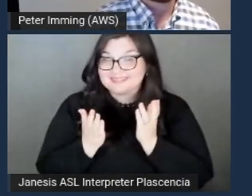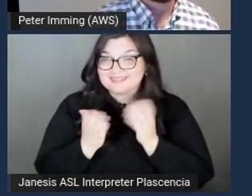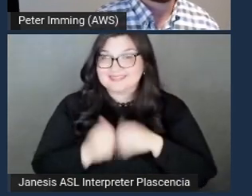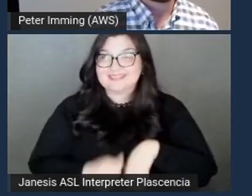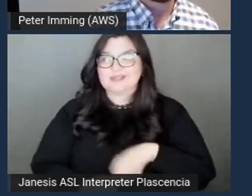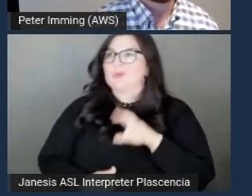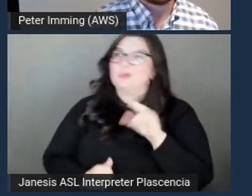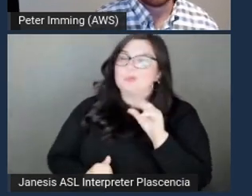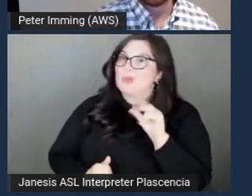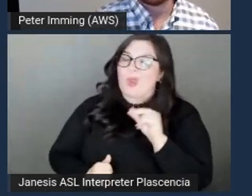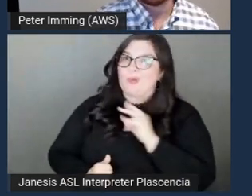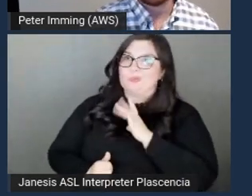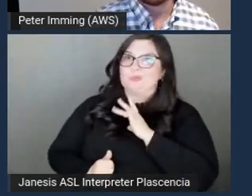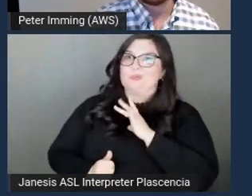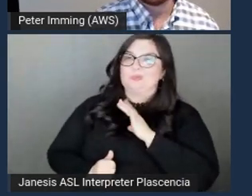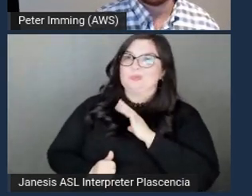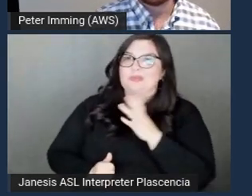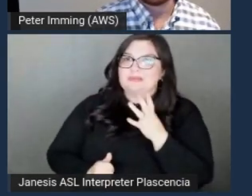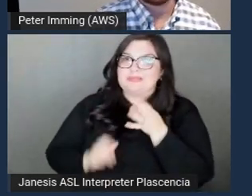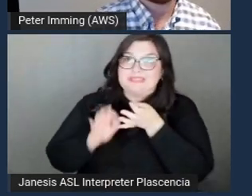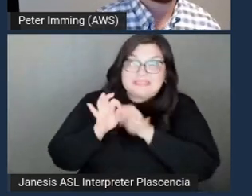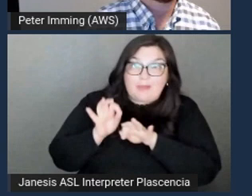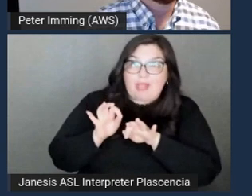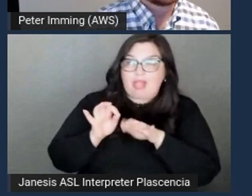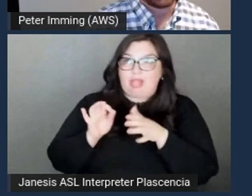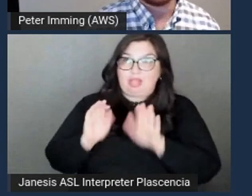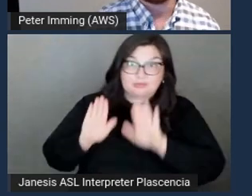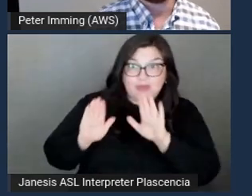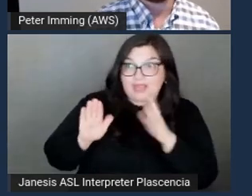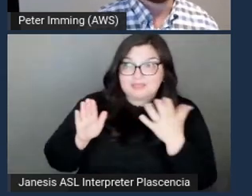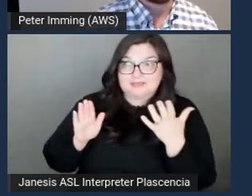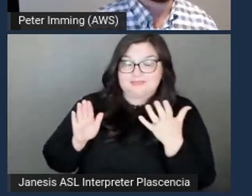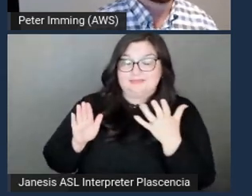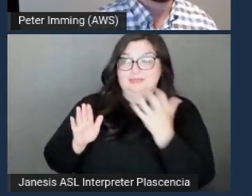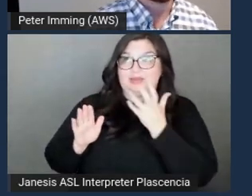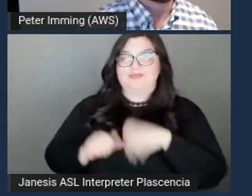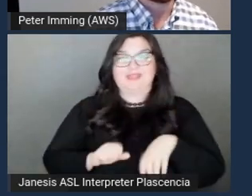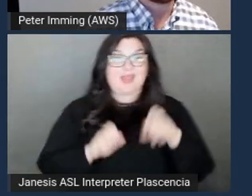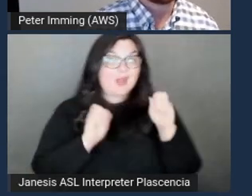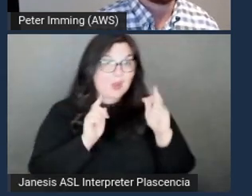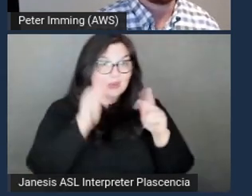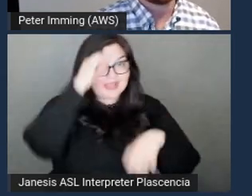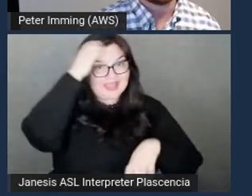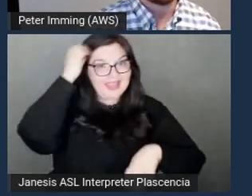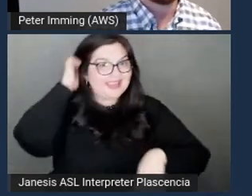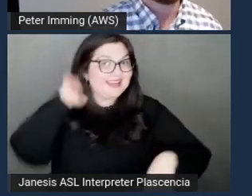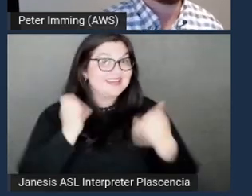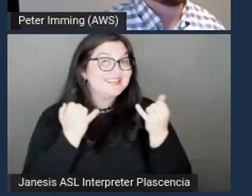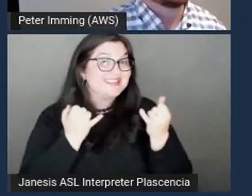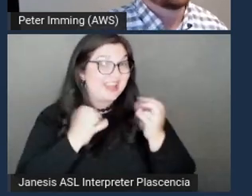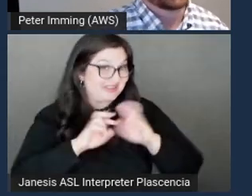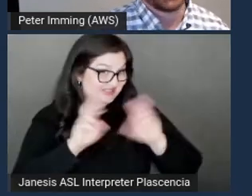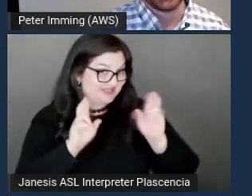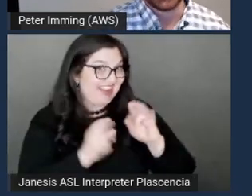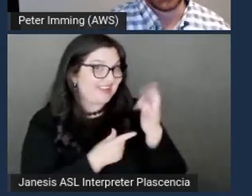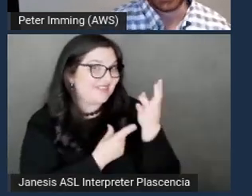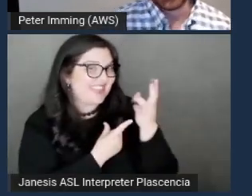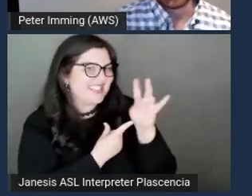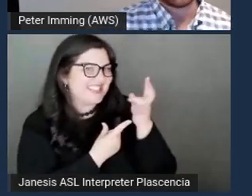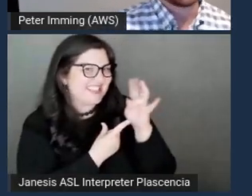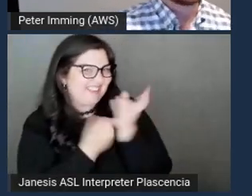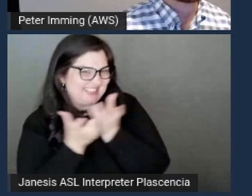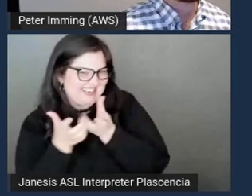seems pretty clear. I don't Again, have anything. simple, great. Okay, so now you're ready for the 17